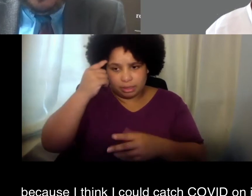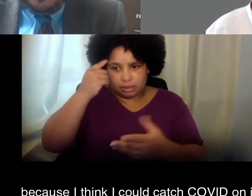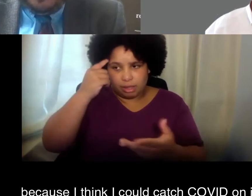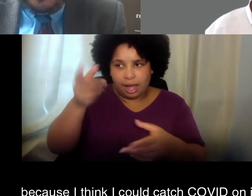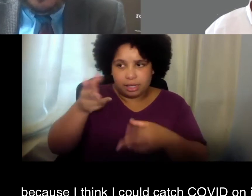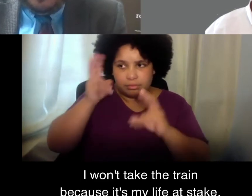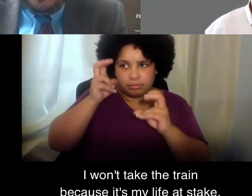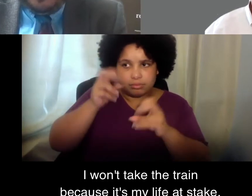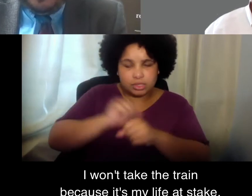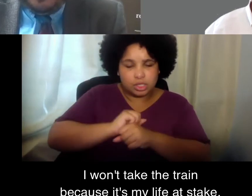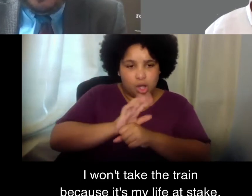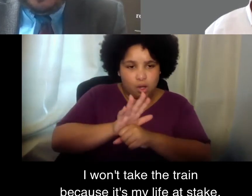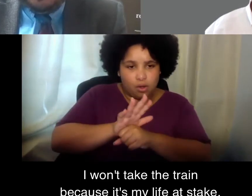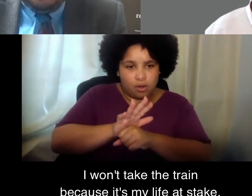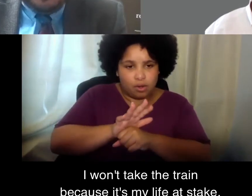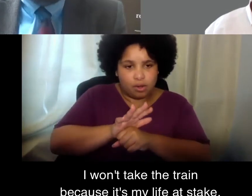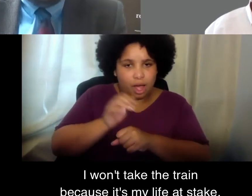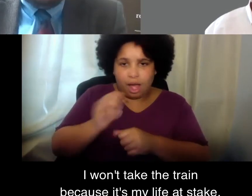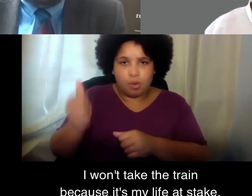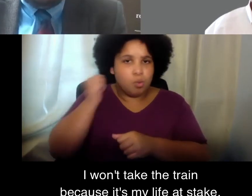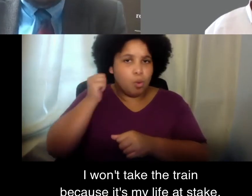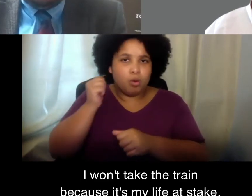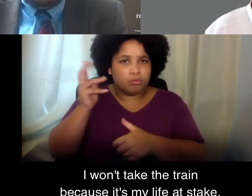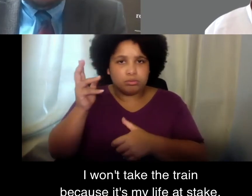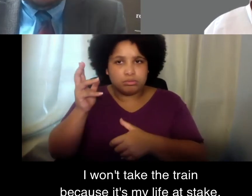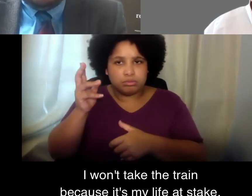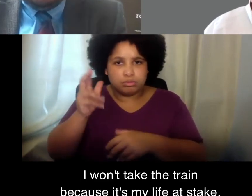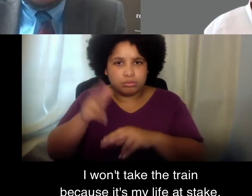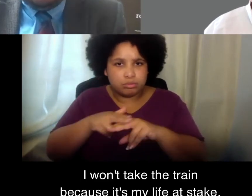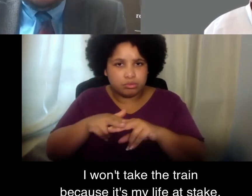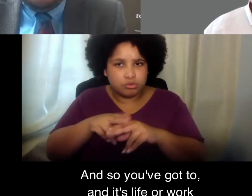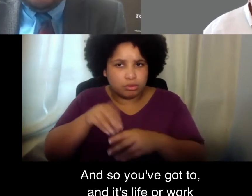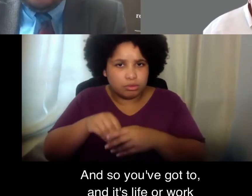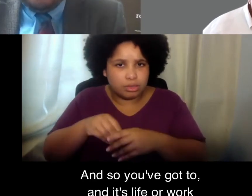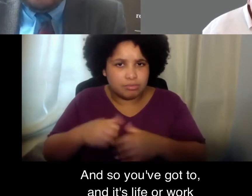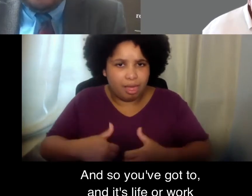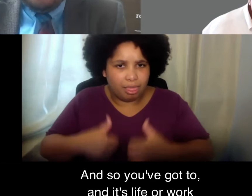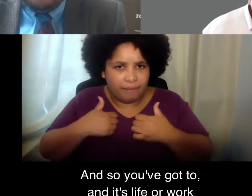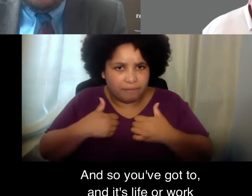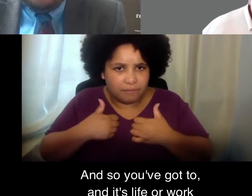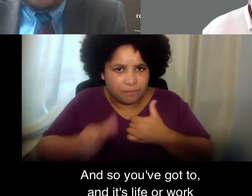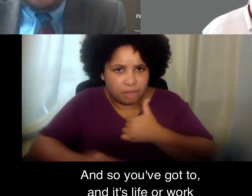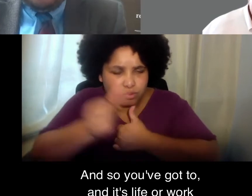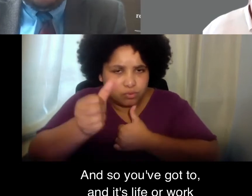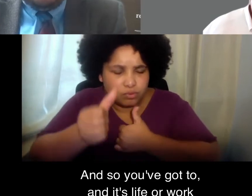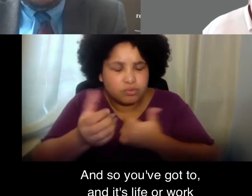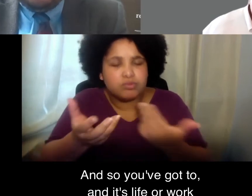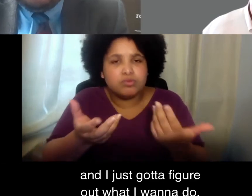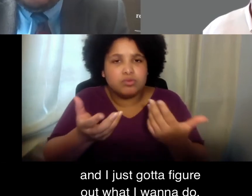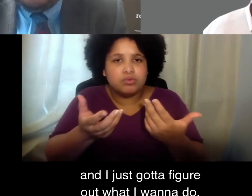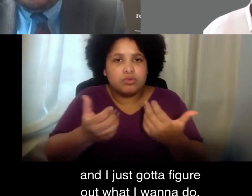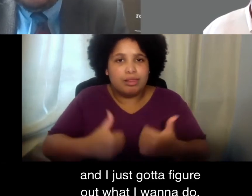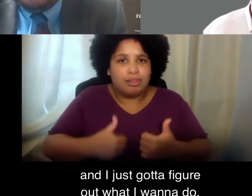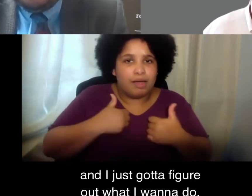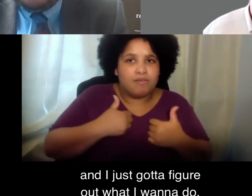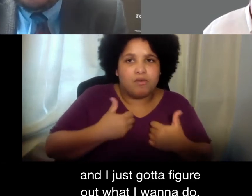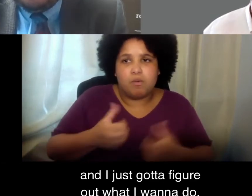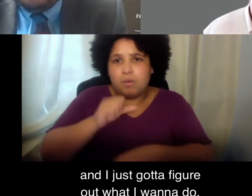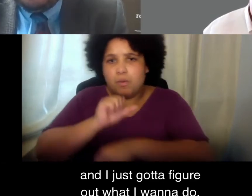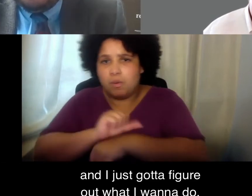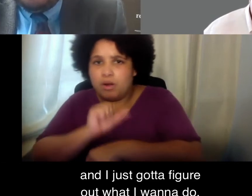catch COVID on it, I won't take the train because it's my life at stake. And so you've got to, and it's life or work. And I just